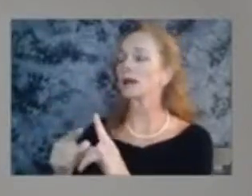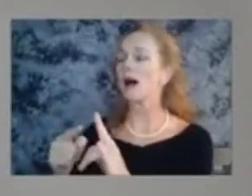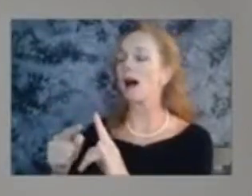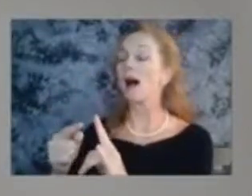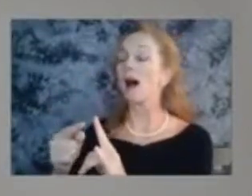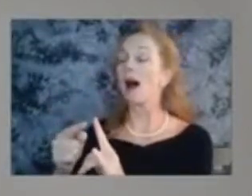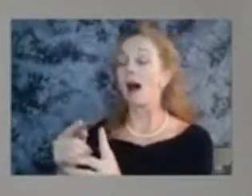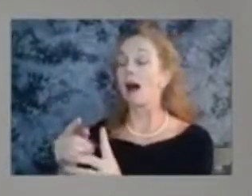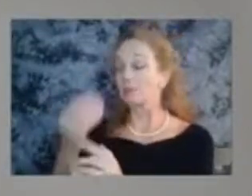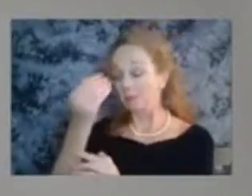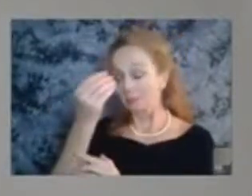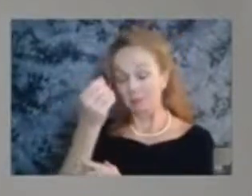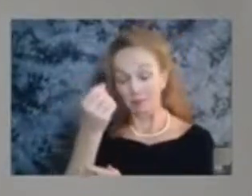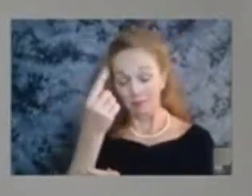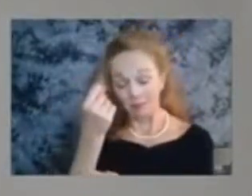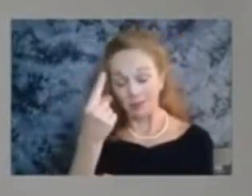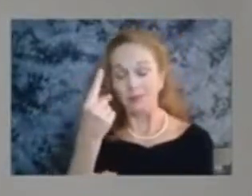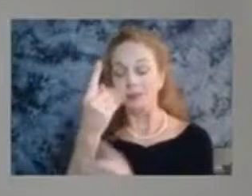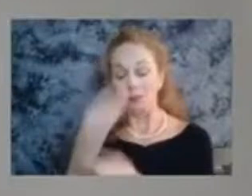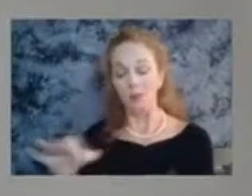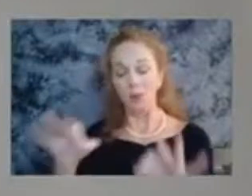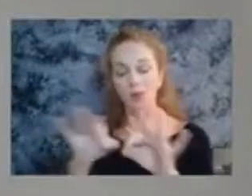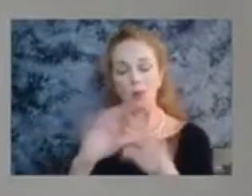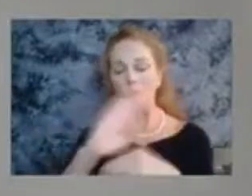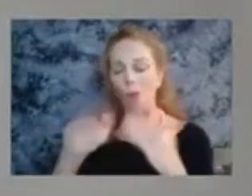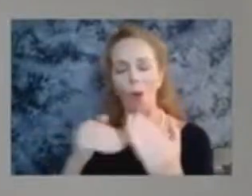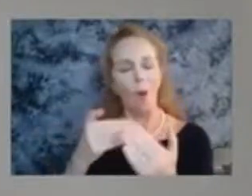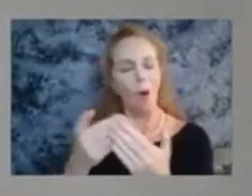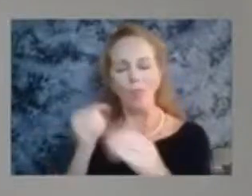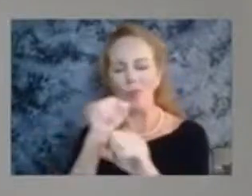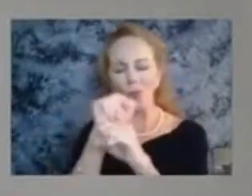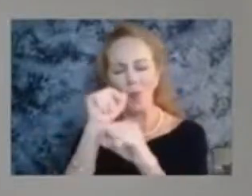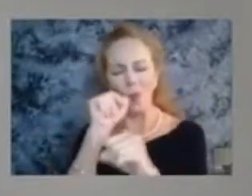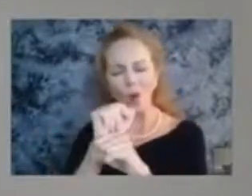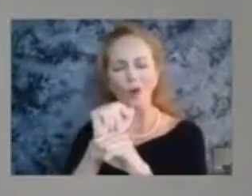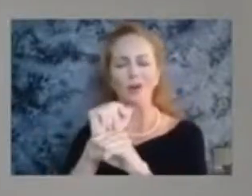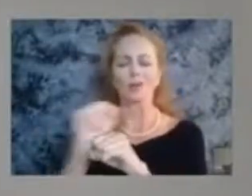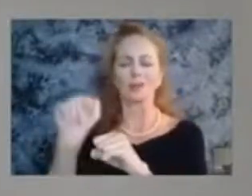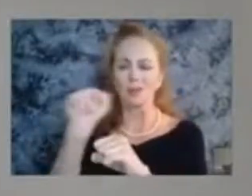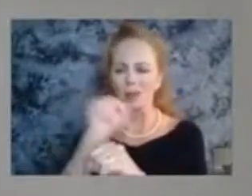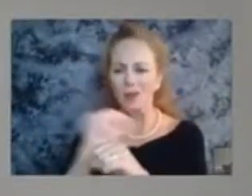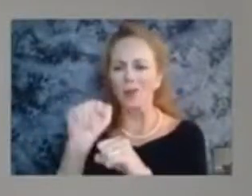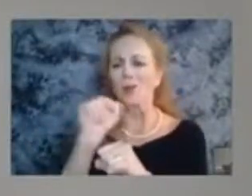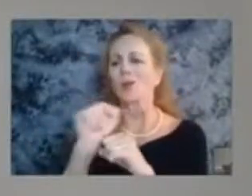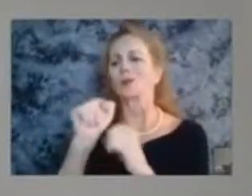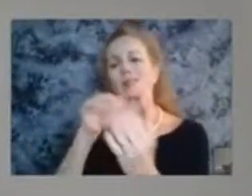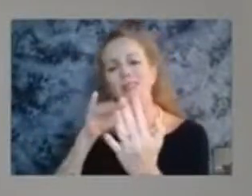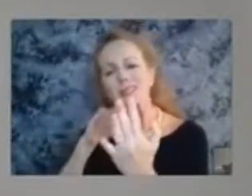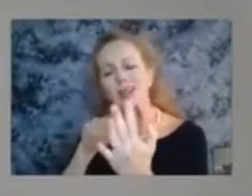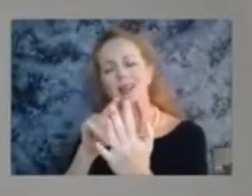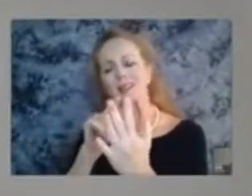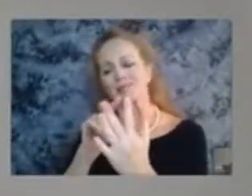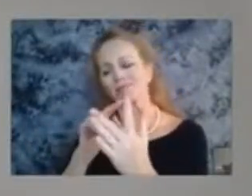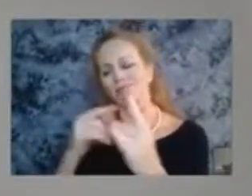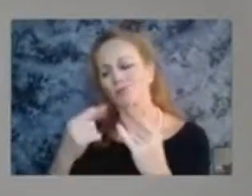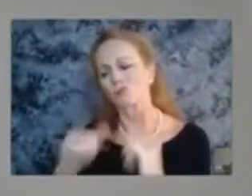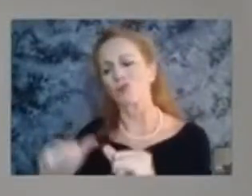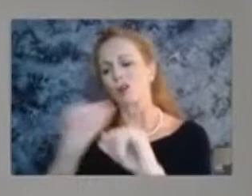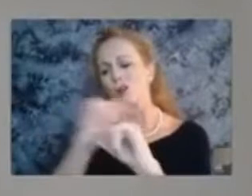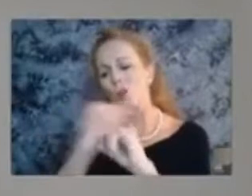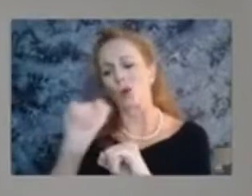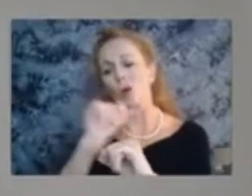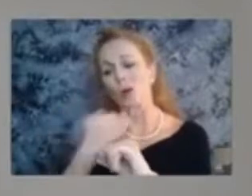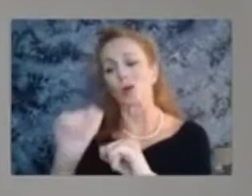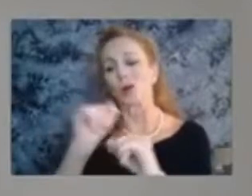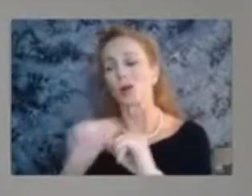us to understand that even all of the due diligence and all of the initiatives that we are taking to be able to improve